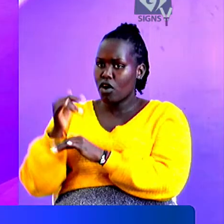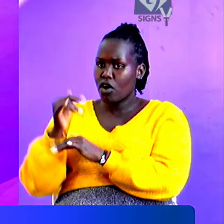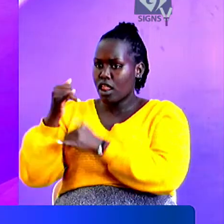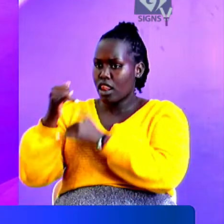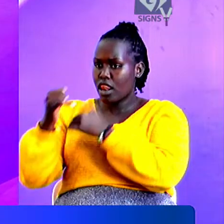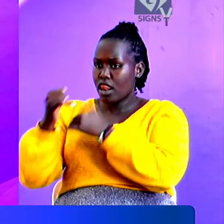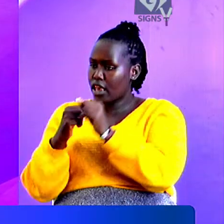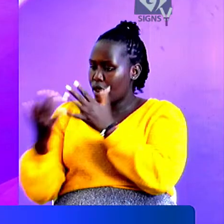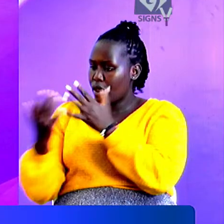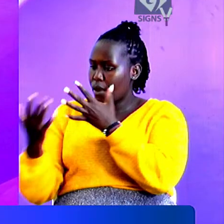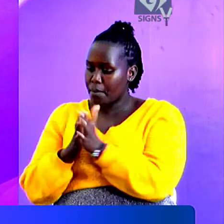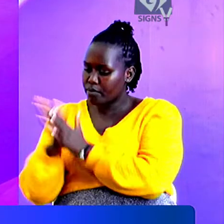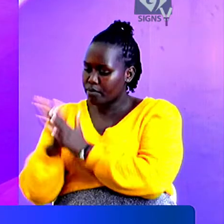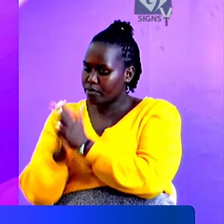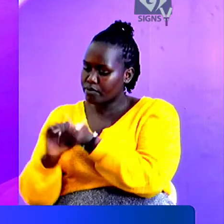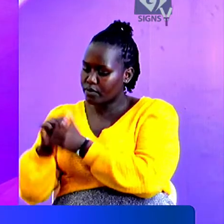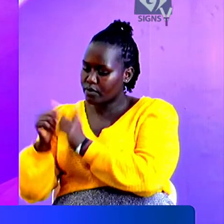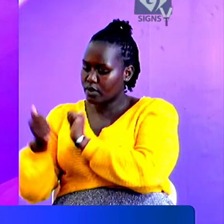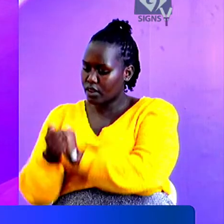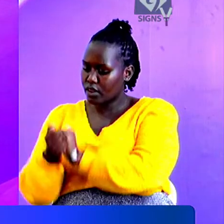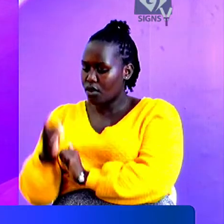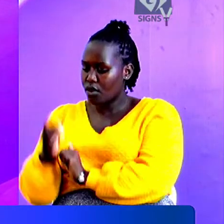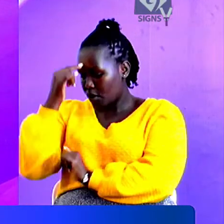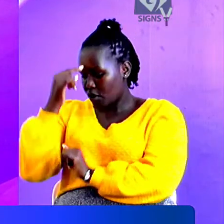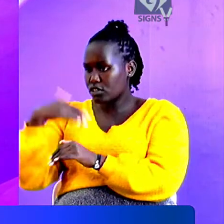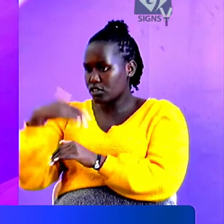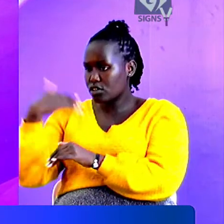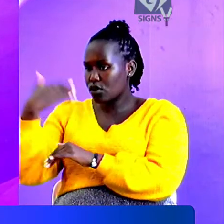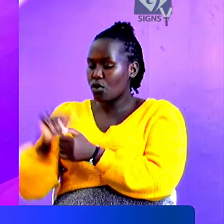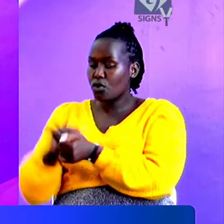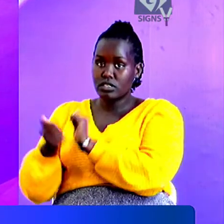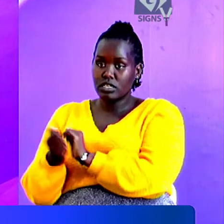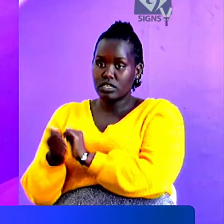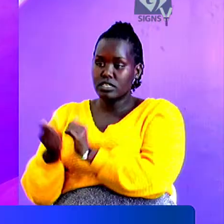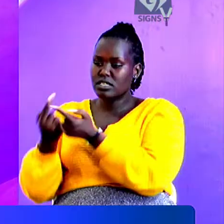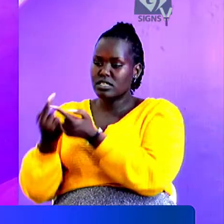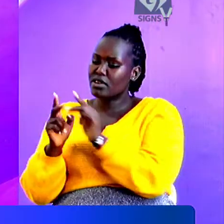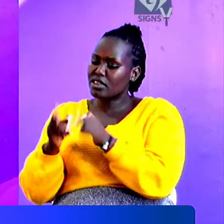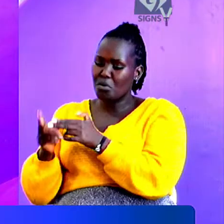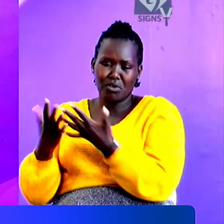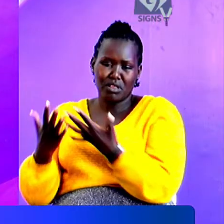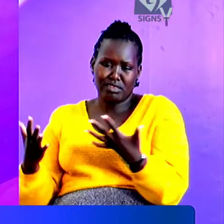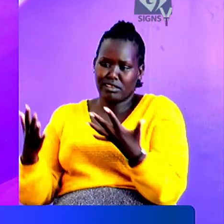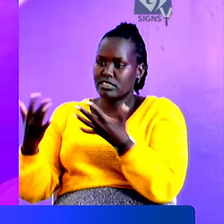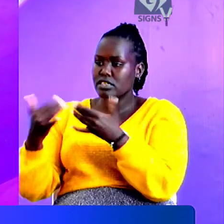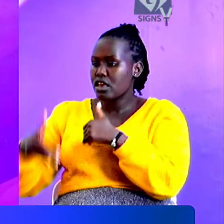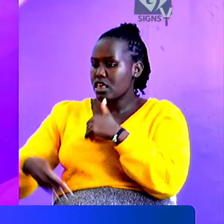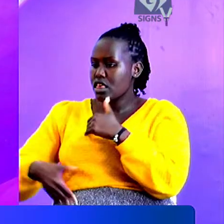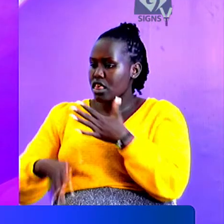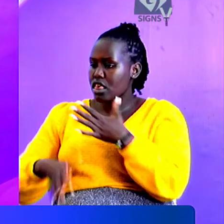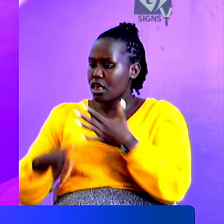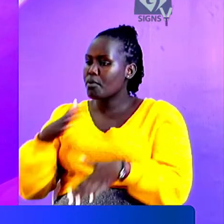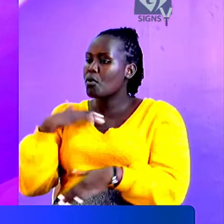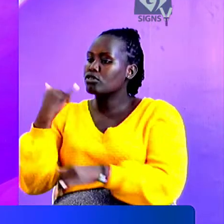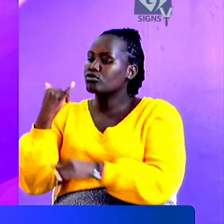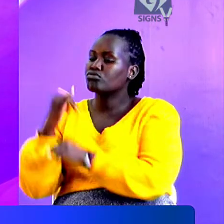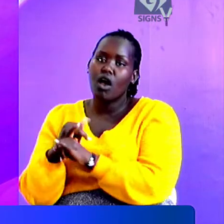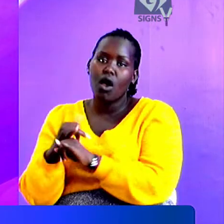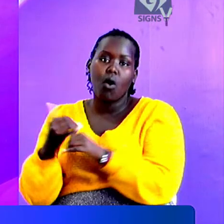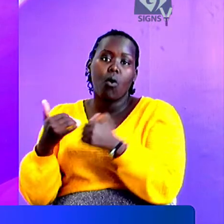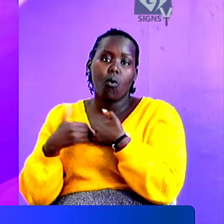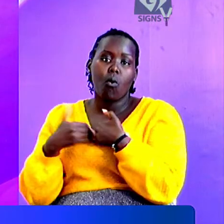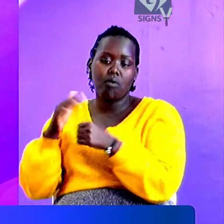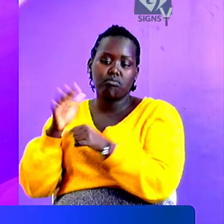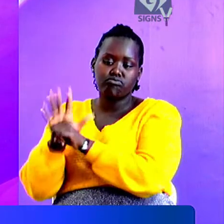shifted. The goalposts keep shifting. But they're common things. Number one, young people want jobs. We have so many,